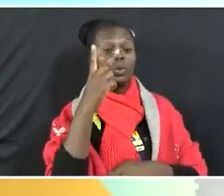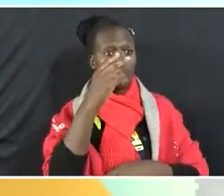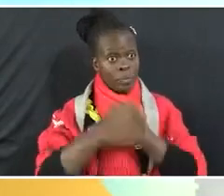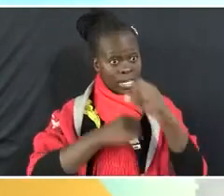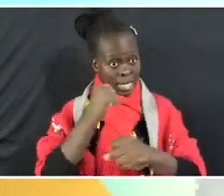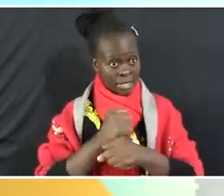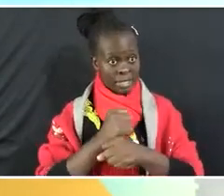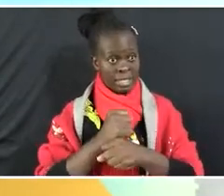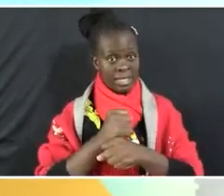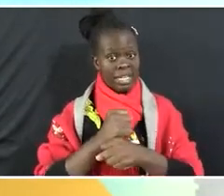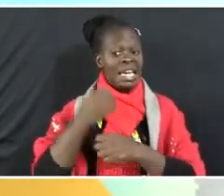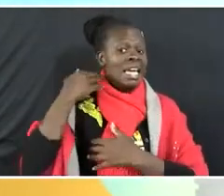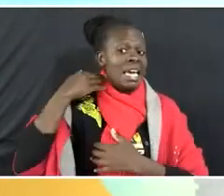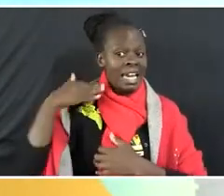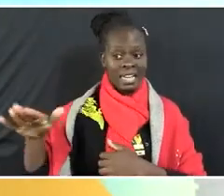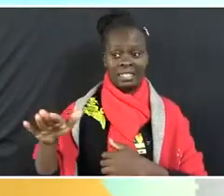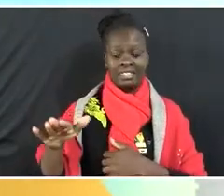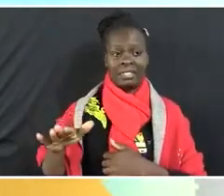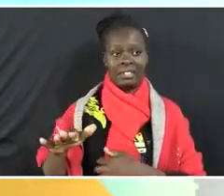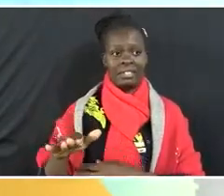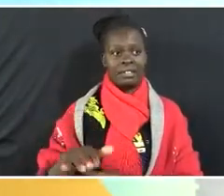two full years. Hatred is bad.